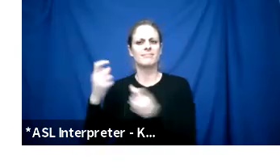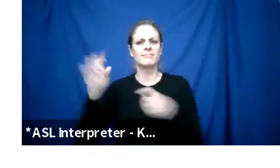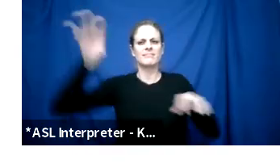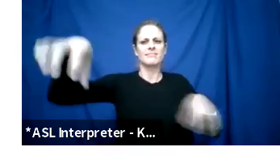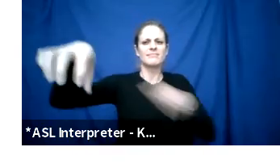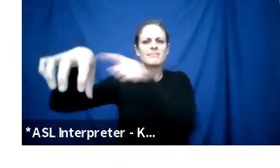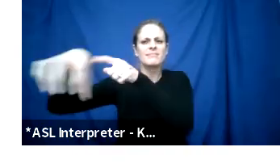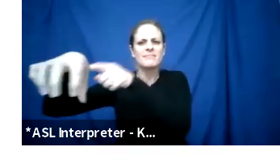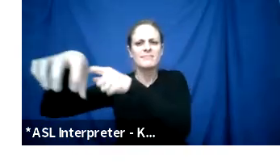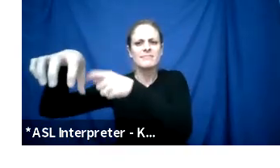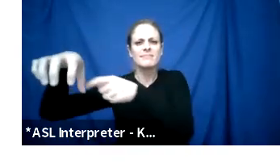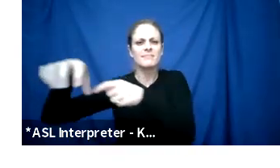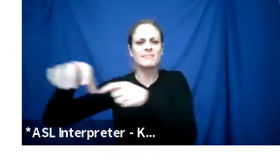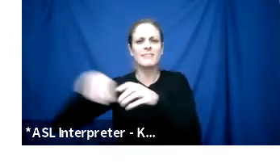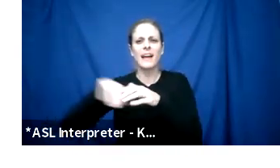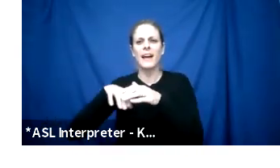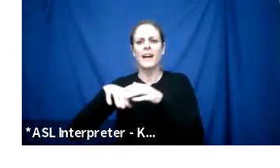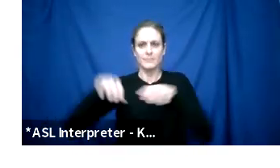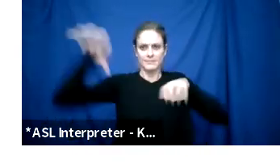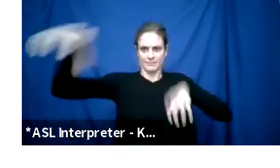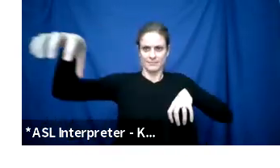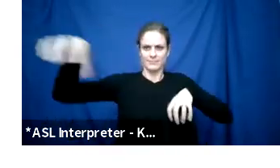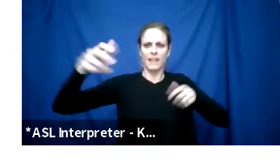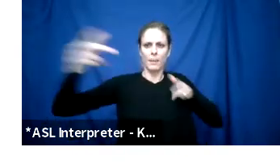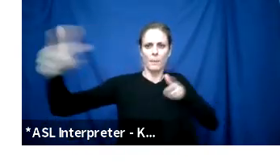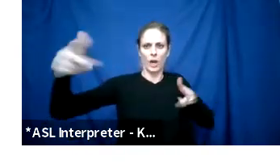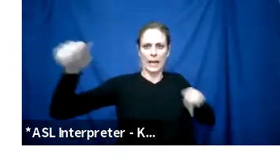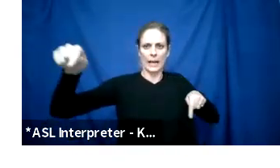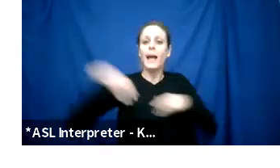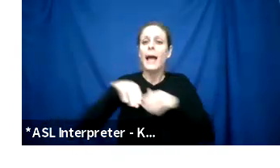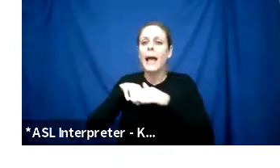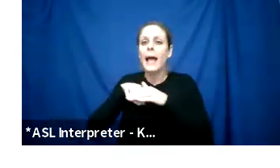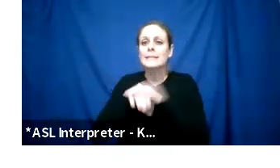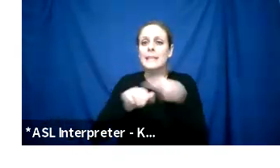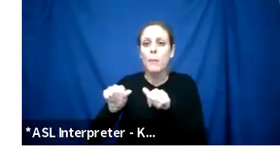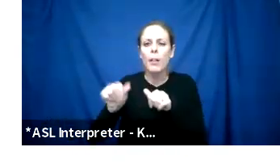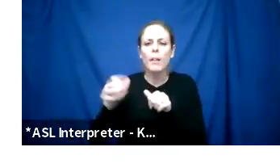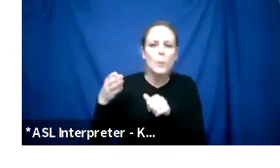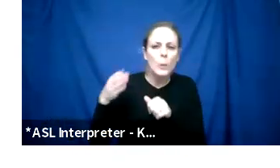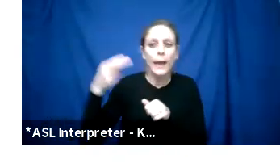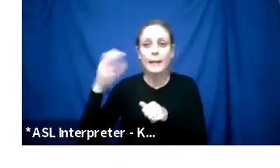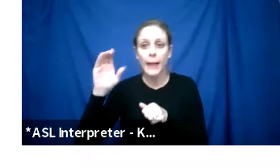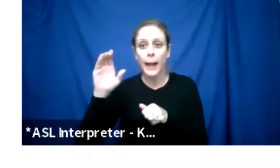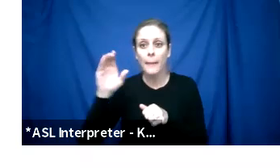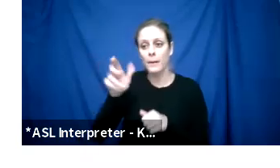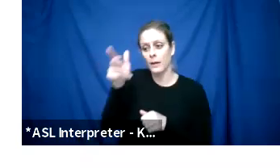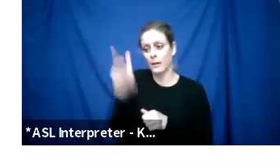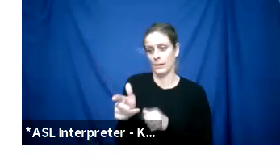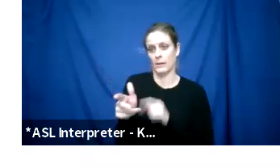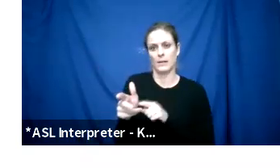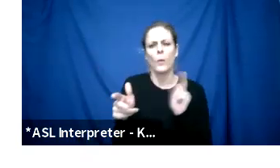of where those accessible parking spaces need to be. And so Parking spaces that are the accessible